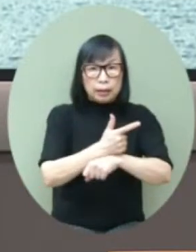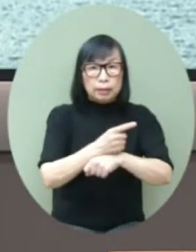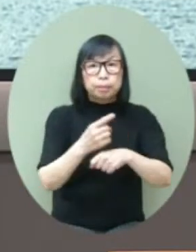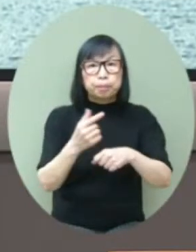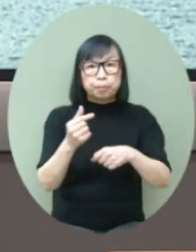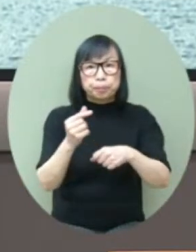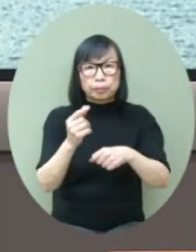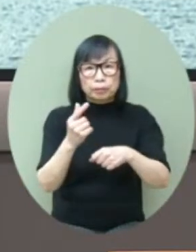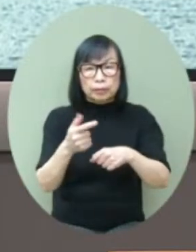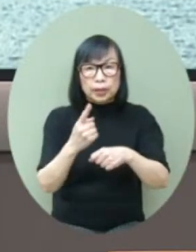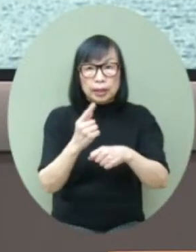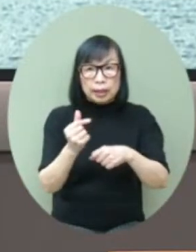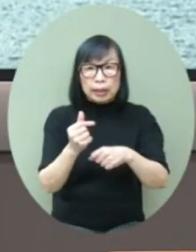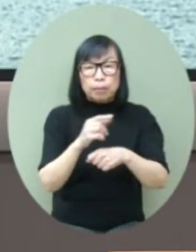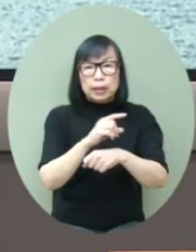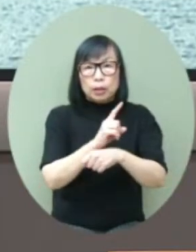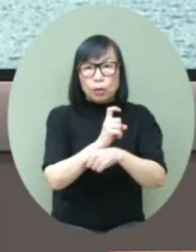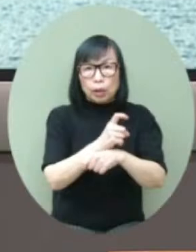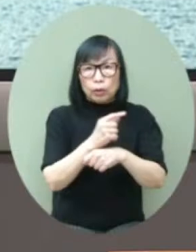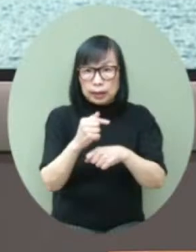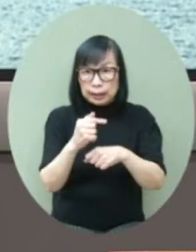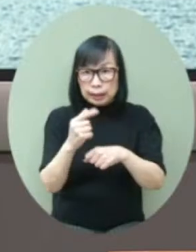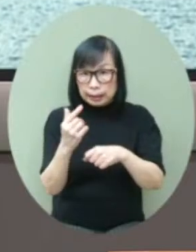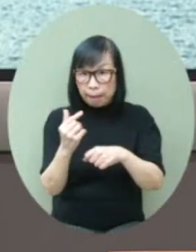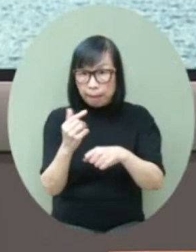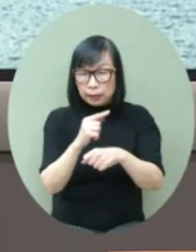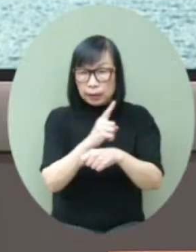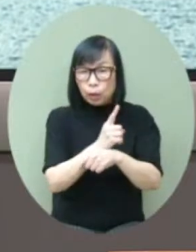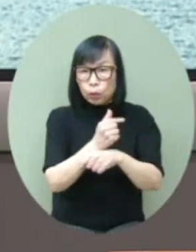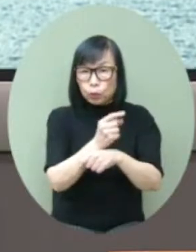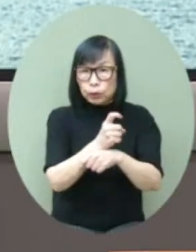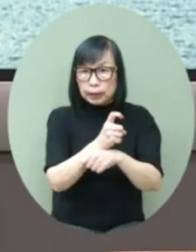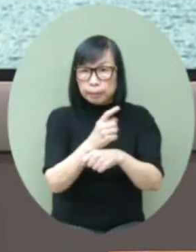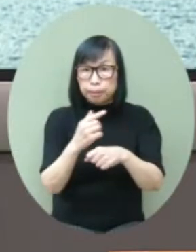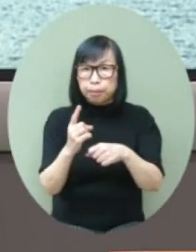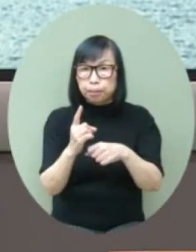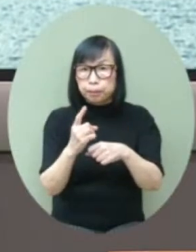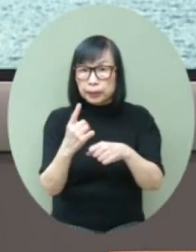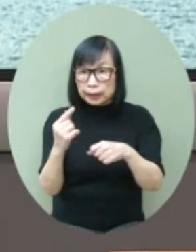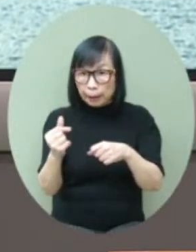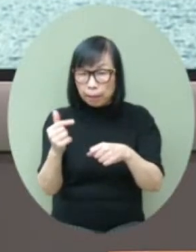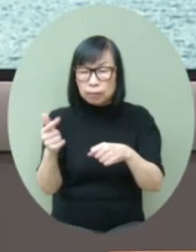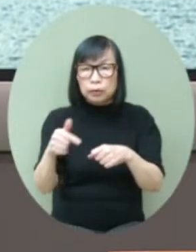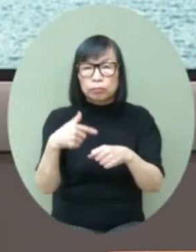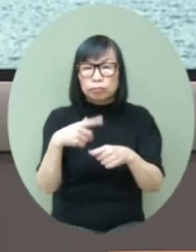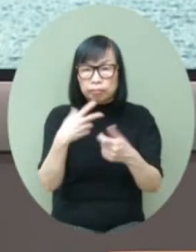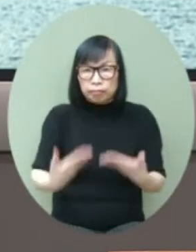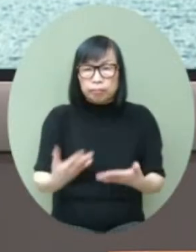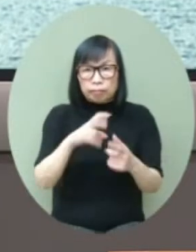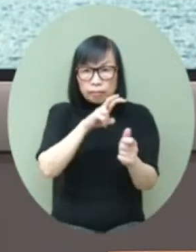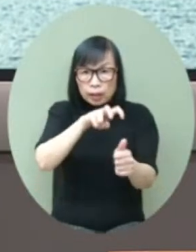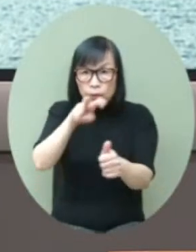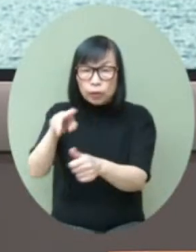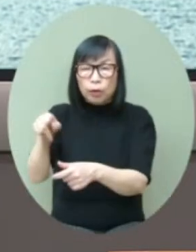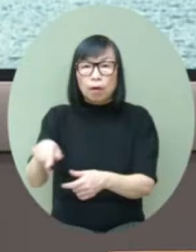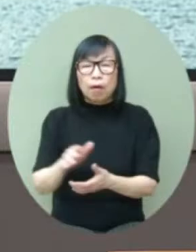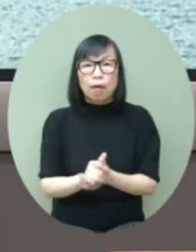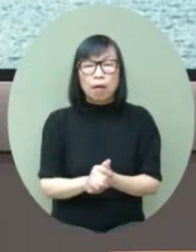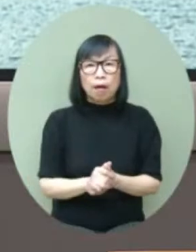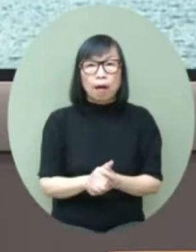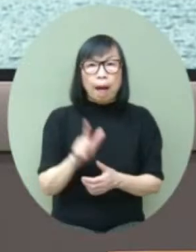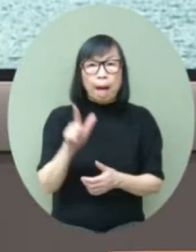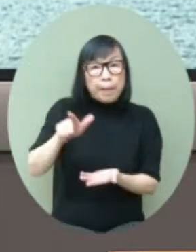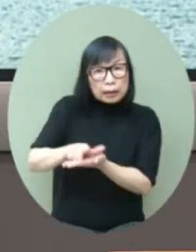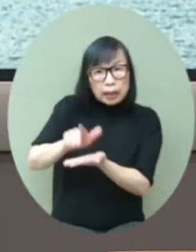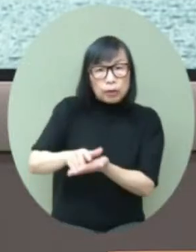eating at the restaurant from 8:10 to 9:10 hours. So we are now conducting contact